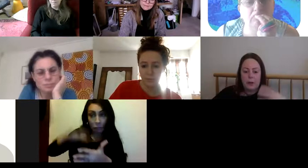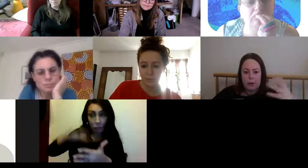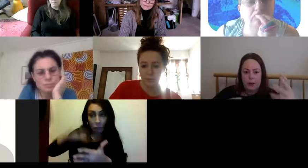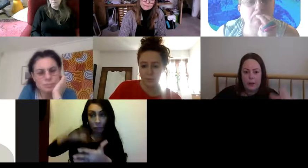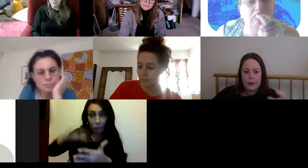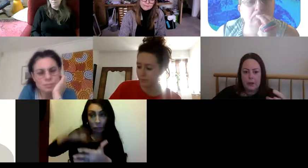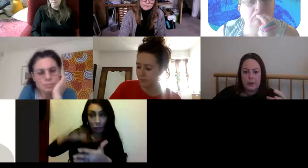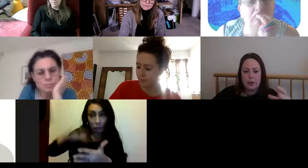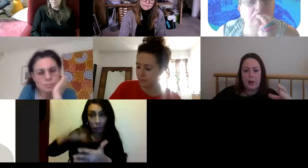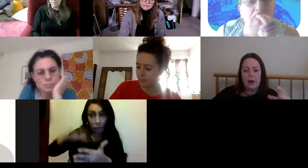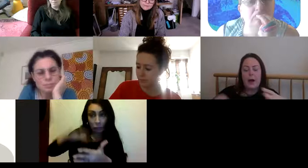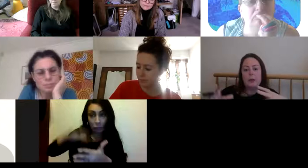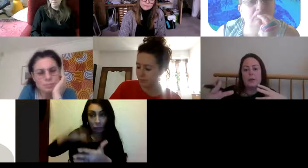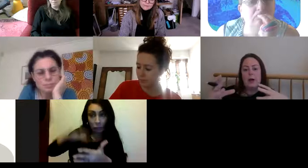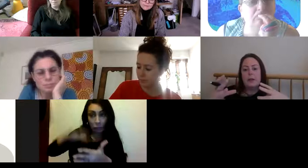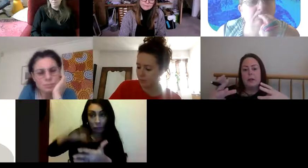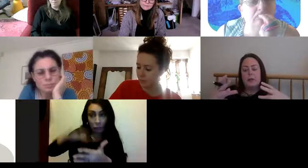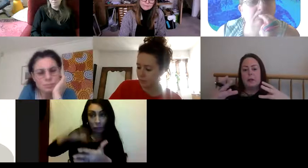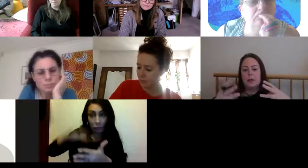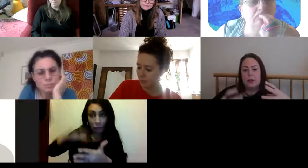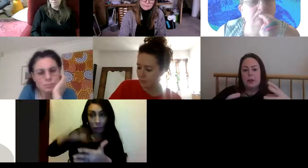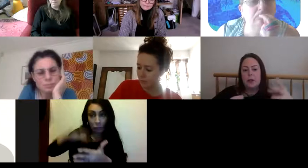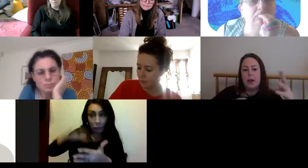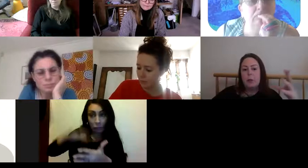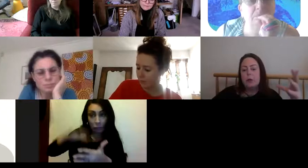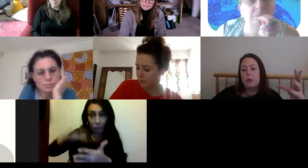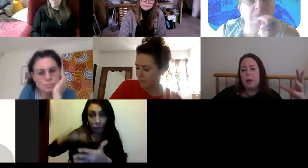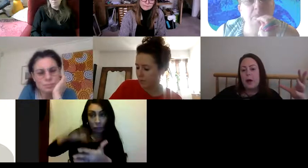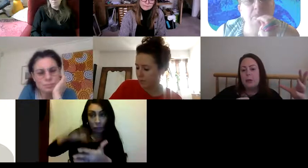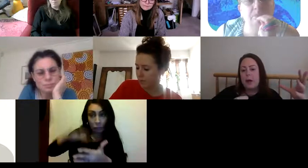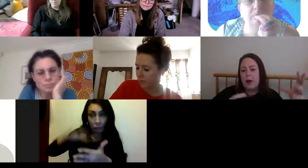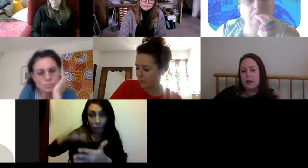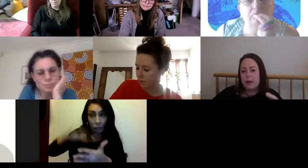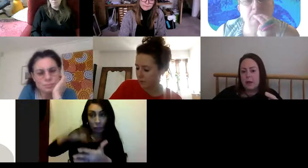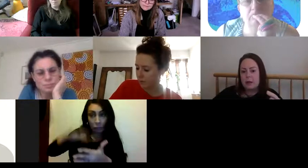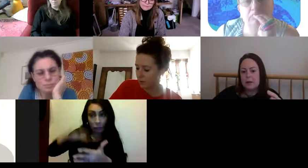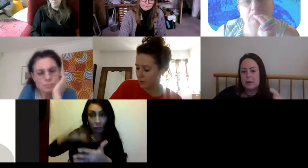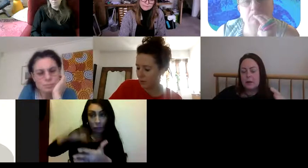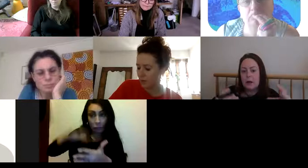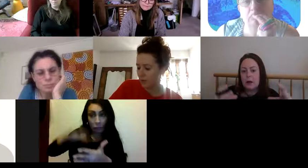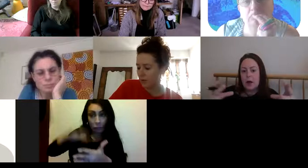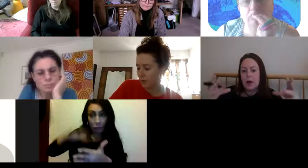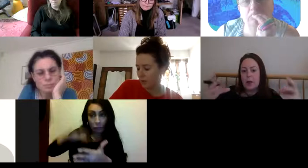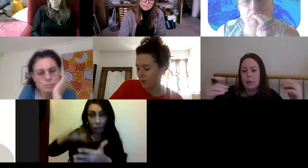the research, like outside of the sessions, how would we be able to access